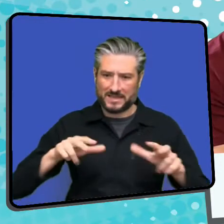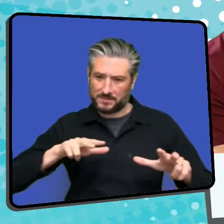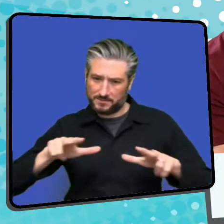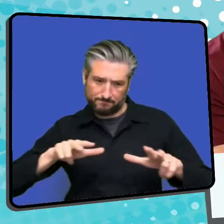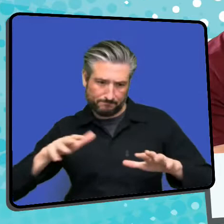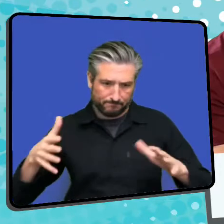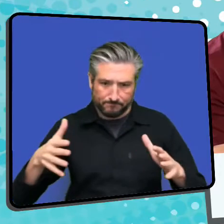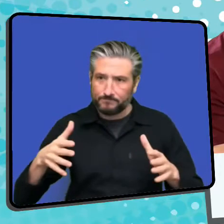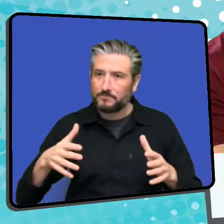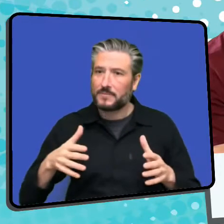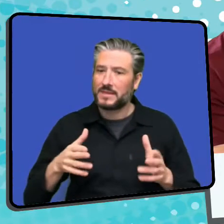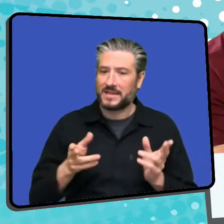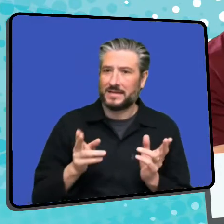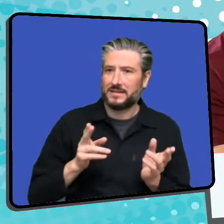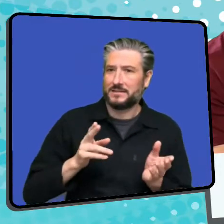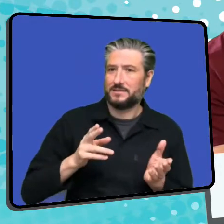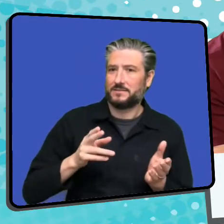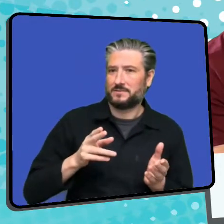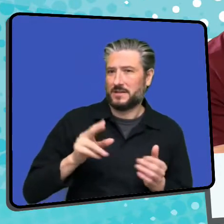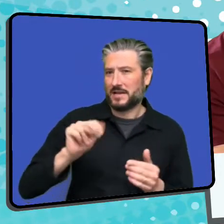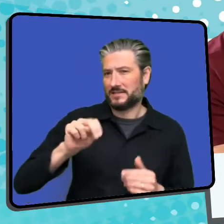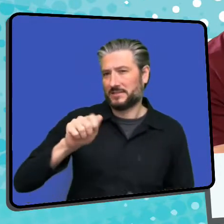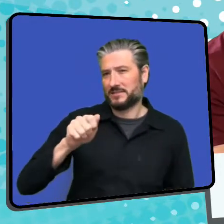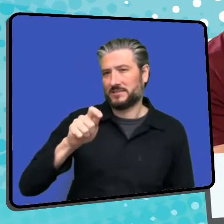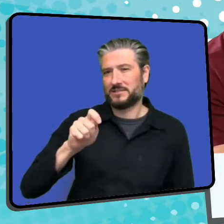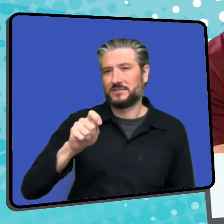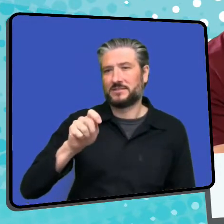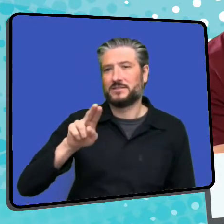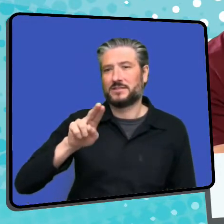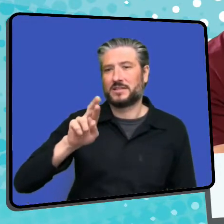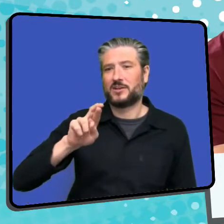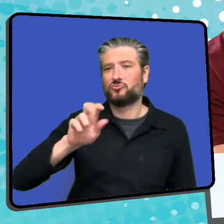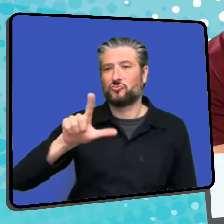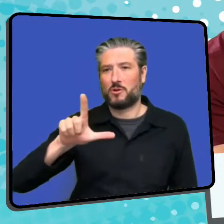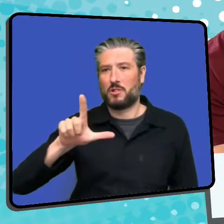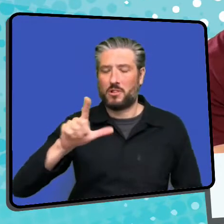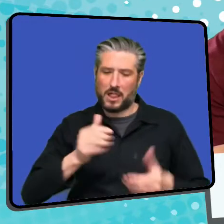processing, and I've recently started also to do some computer vision projects.